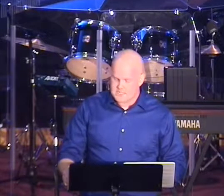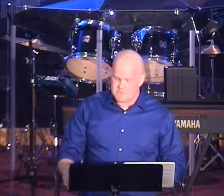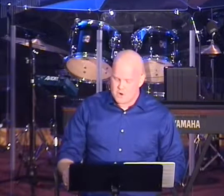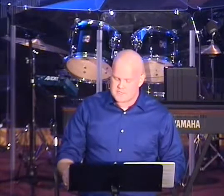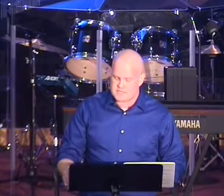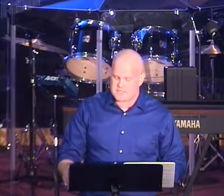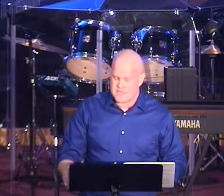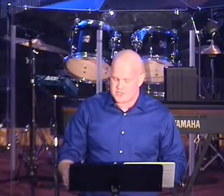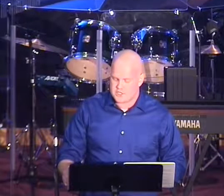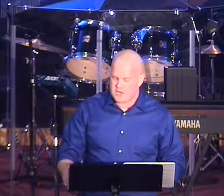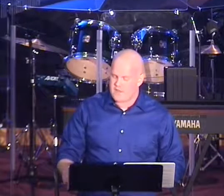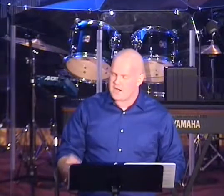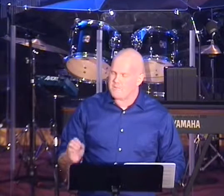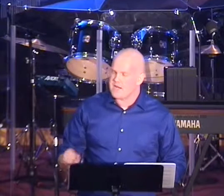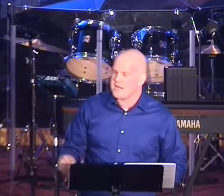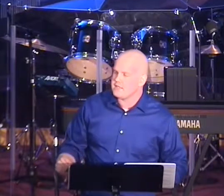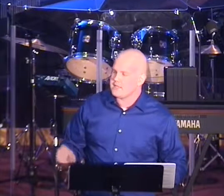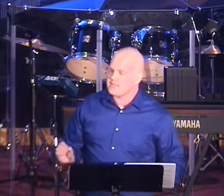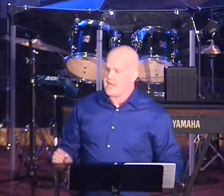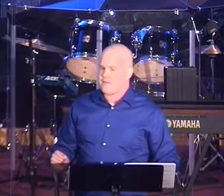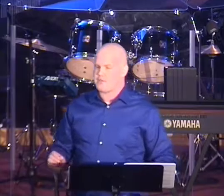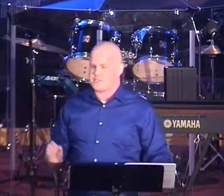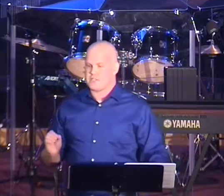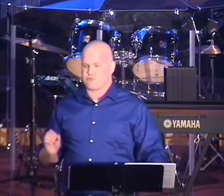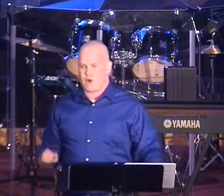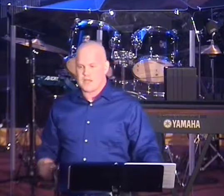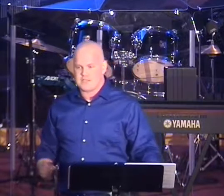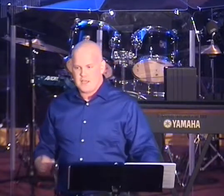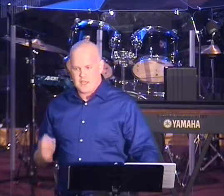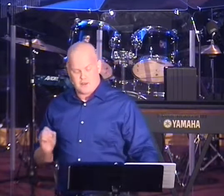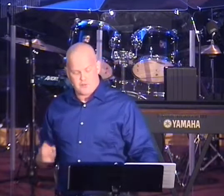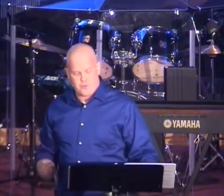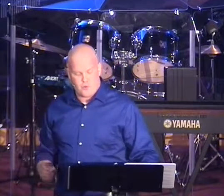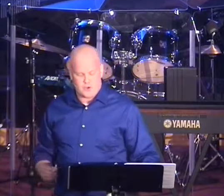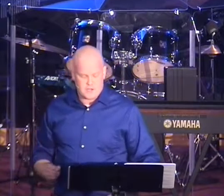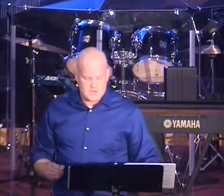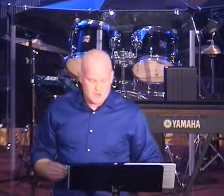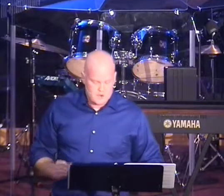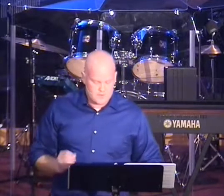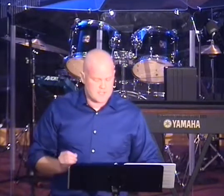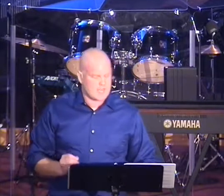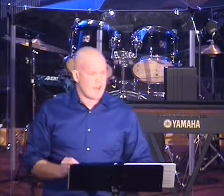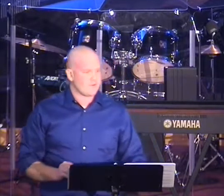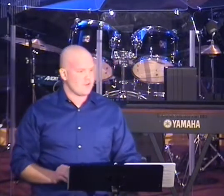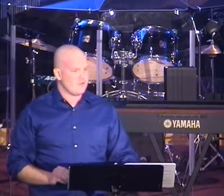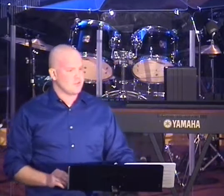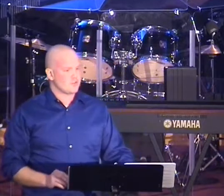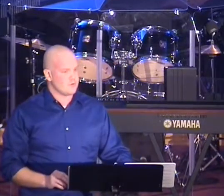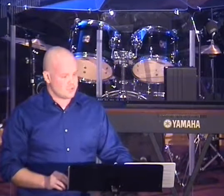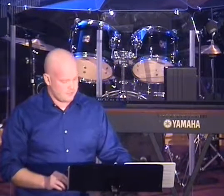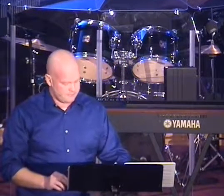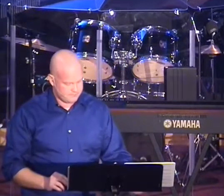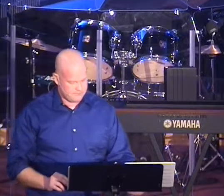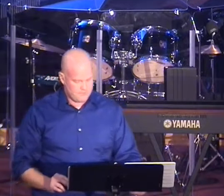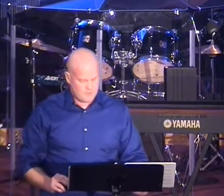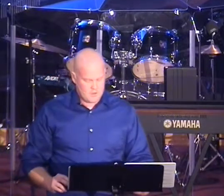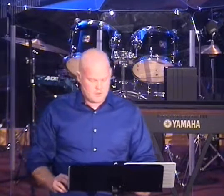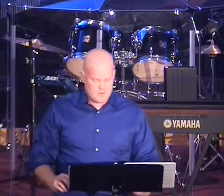God gets Moses' attention and then immediately establishes his right and authority for this afternoon